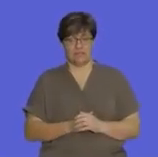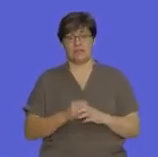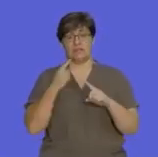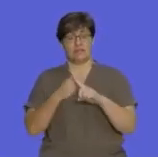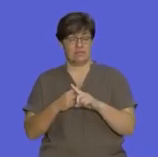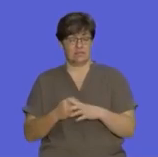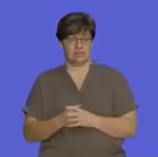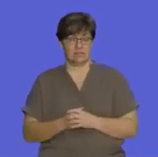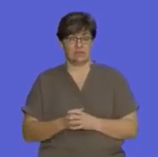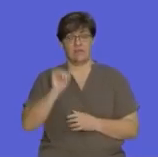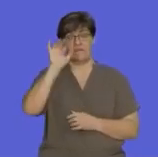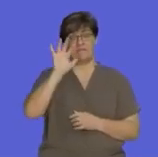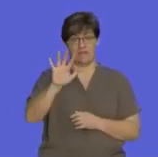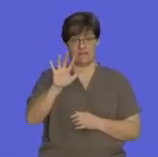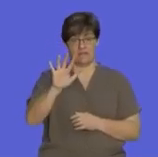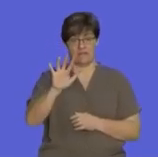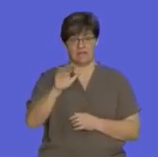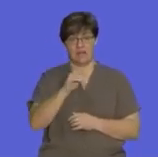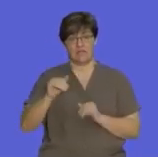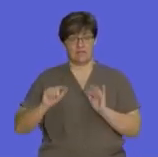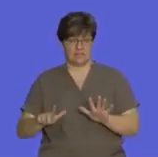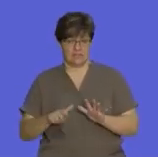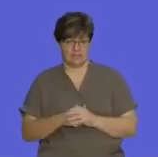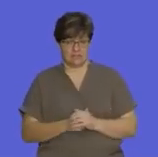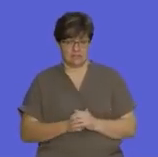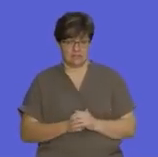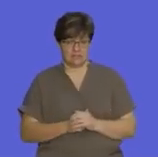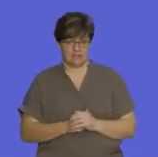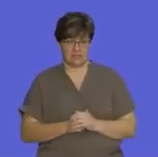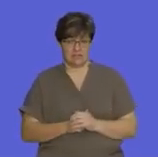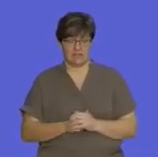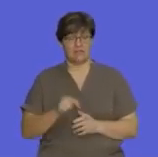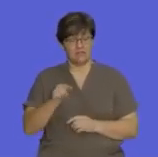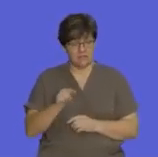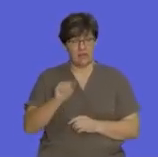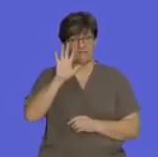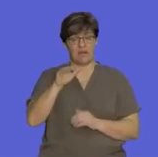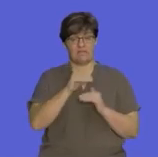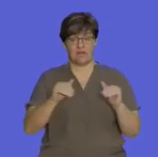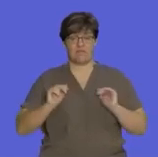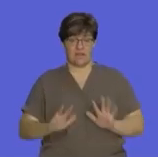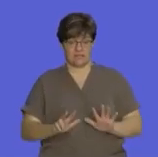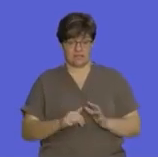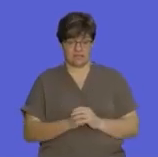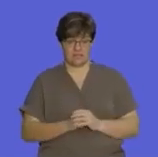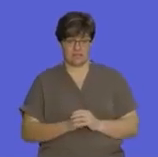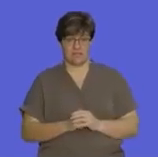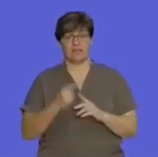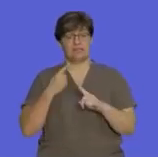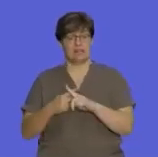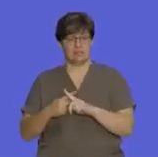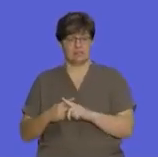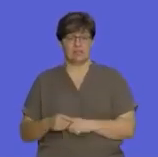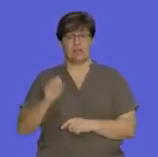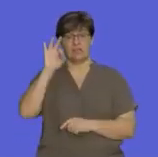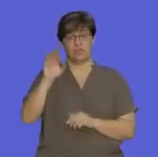multiplied by 5 out of 7. This one is going to be 5 out of 8 multiplied by 3